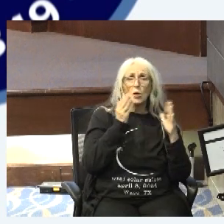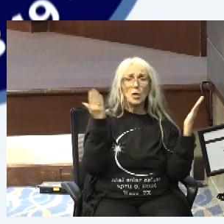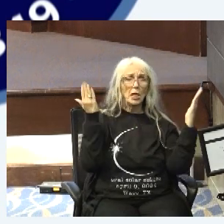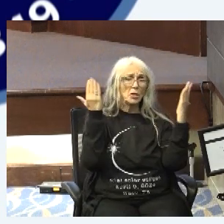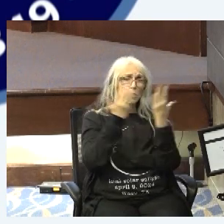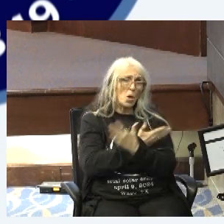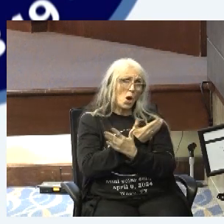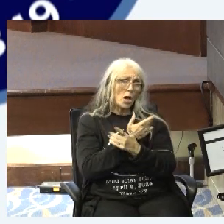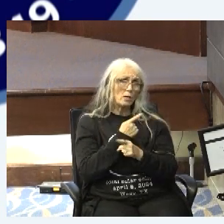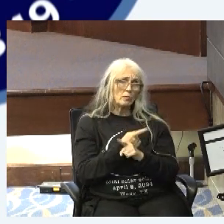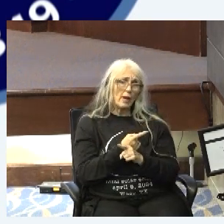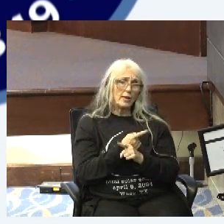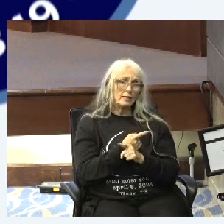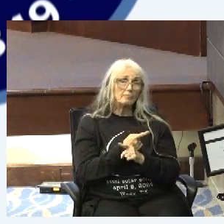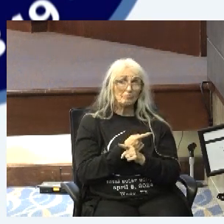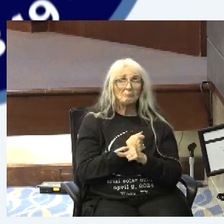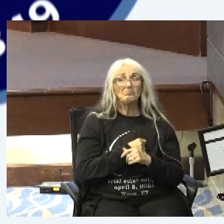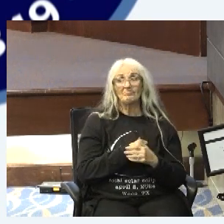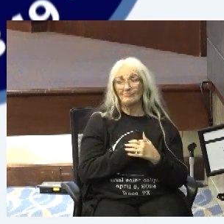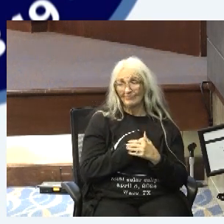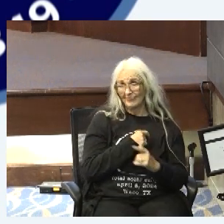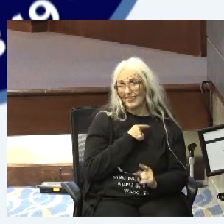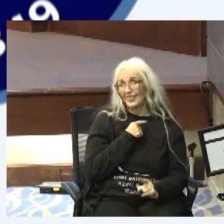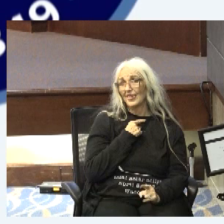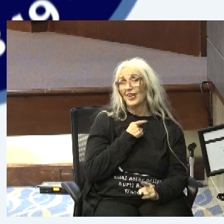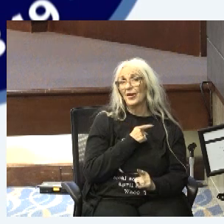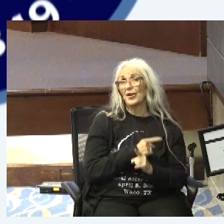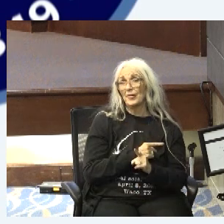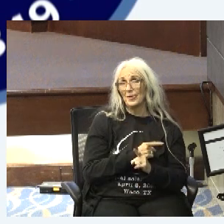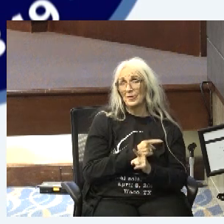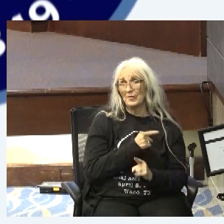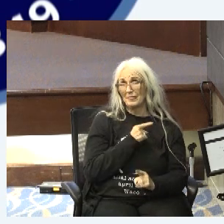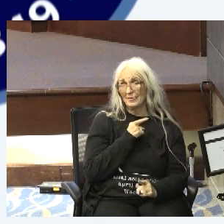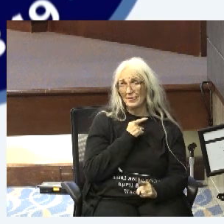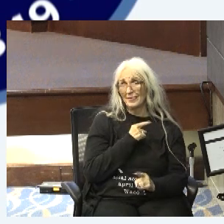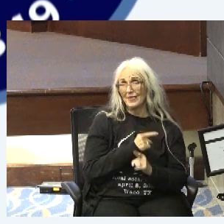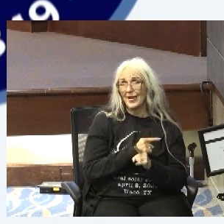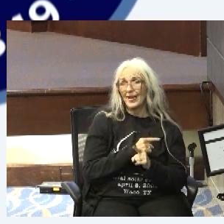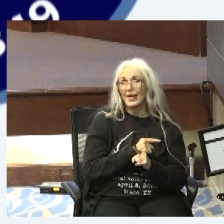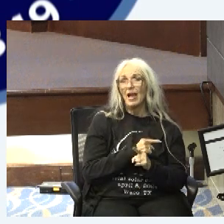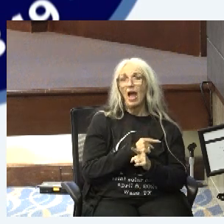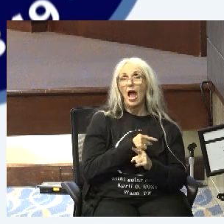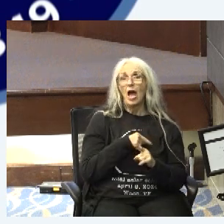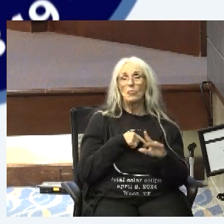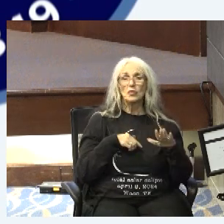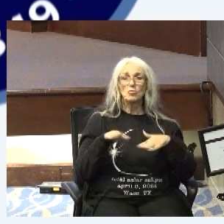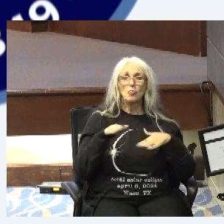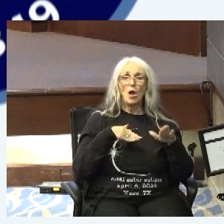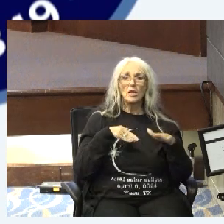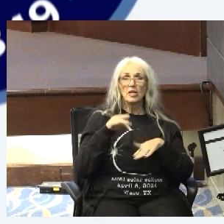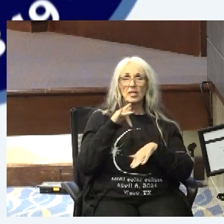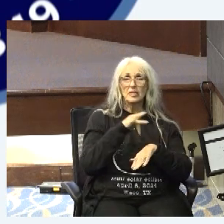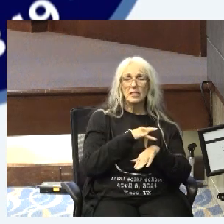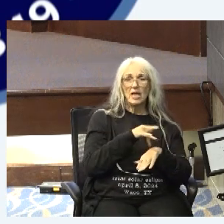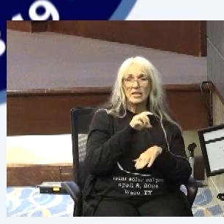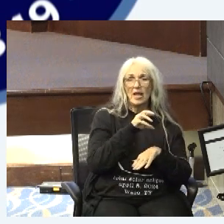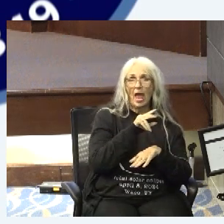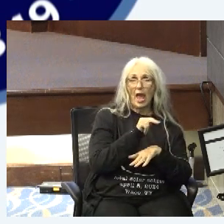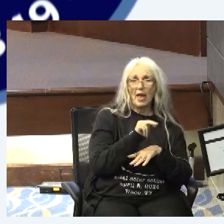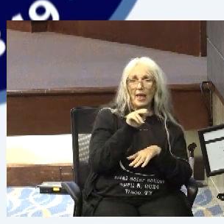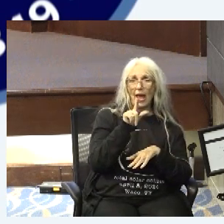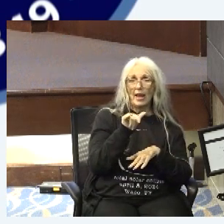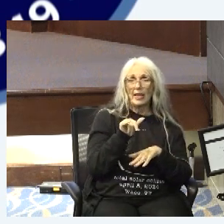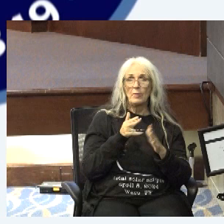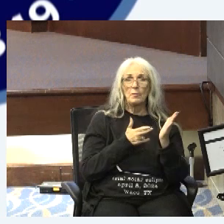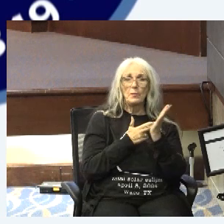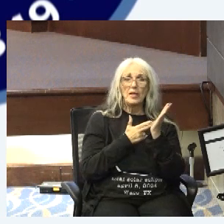Is that correct? Yes, that is correct. And in fact, I was at doing a walkthrough at Touchdown Alley and ensuring a lot of those